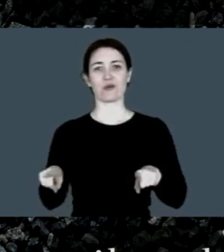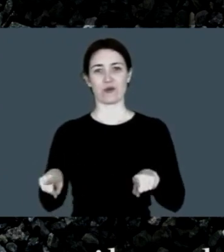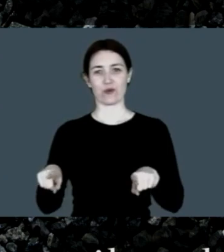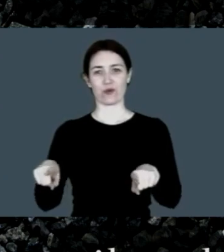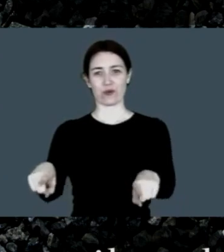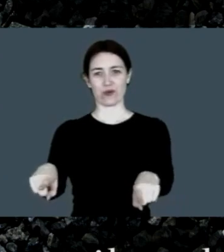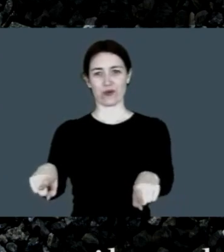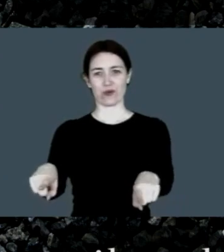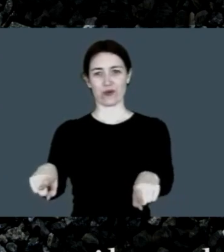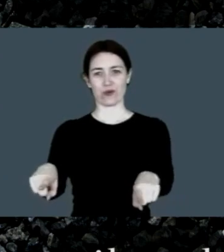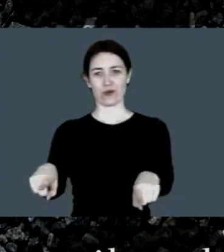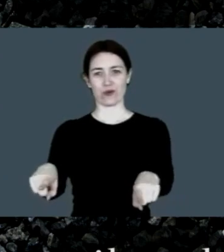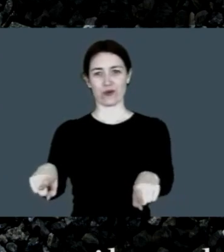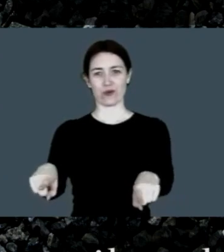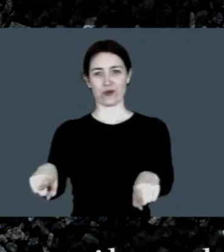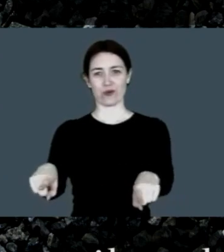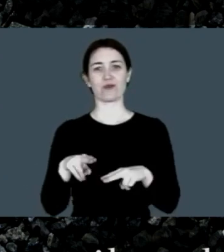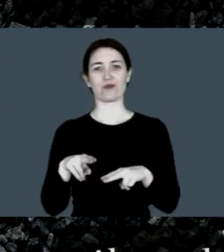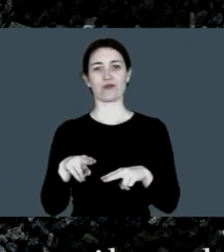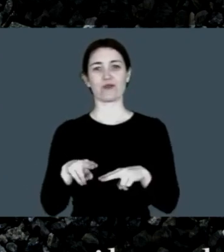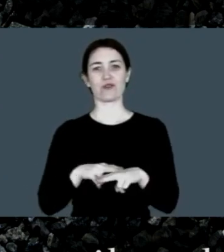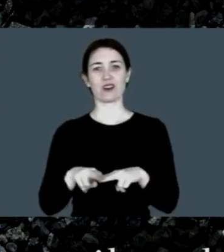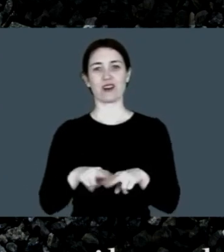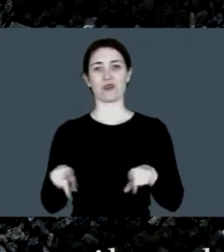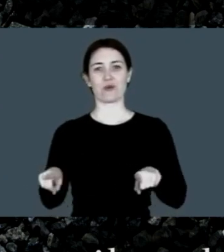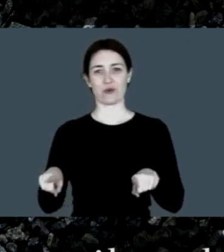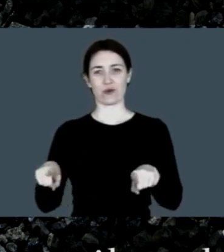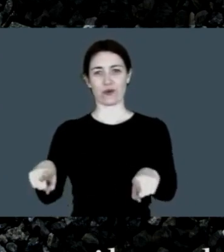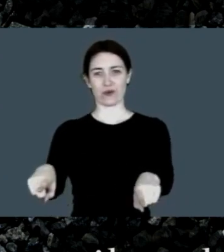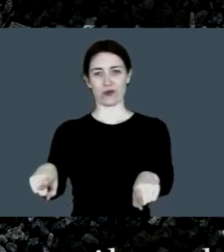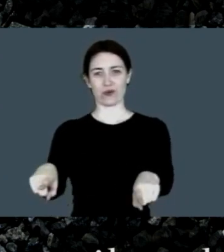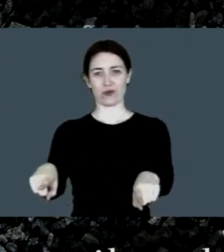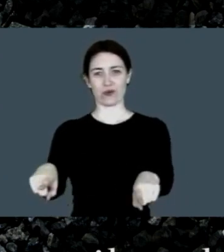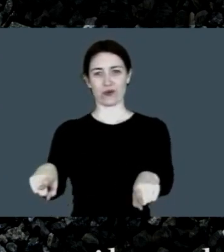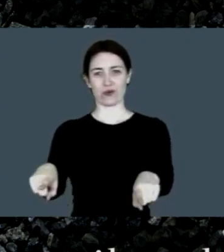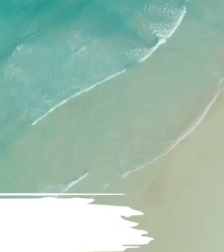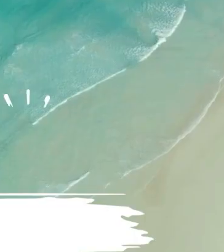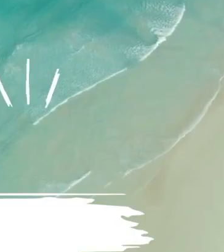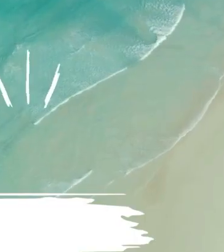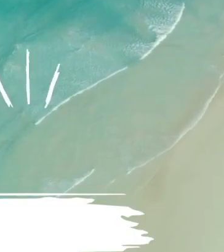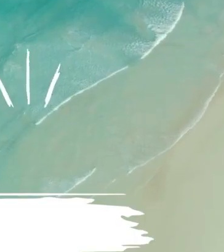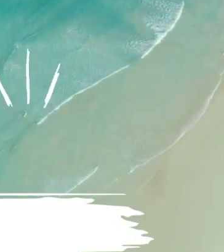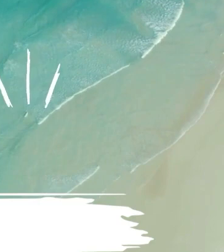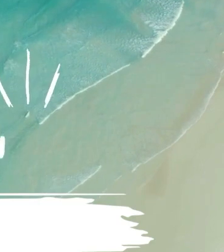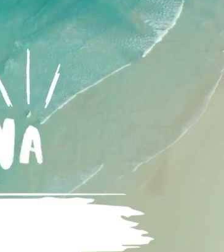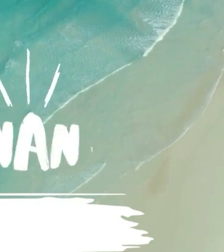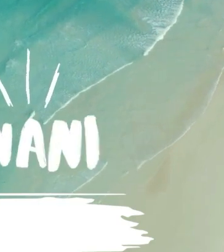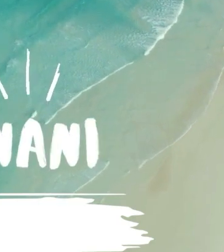then the train. Alahau. The alahau.